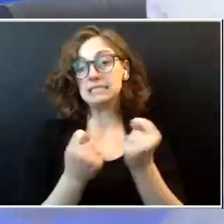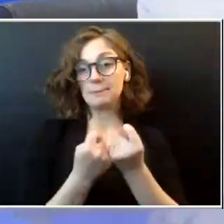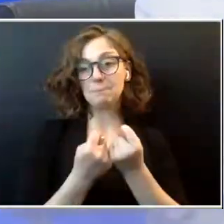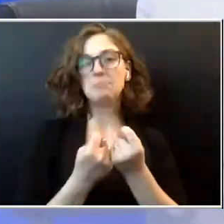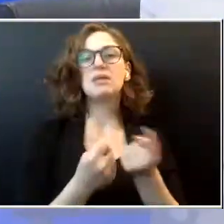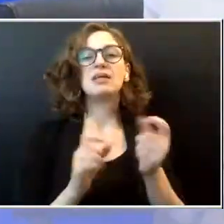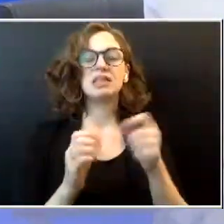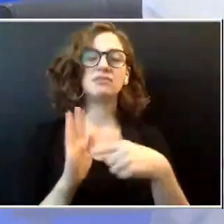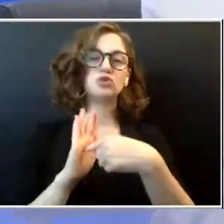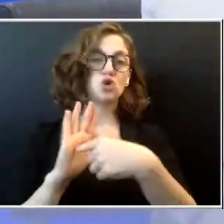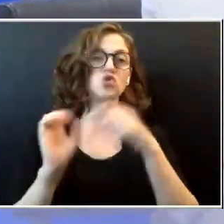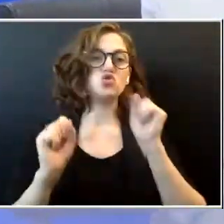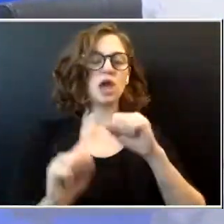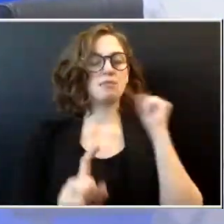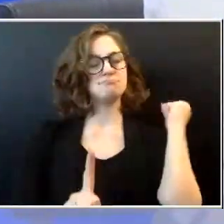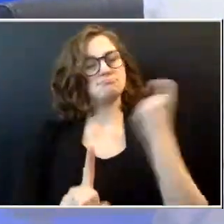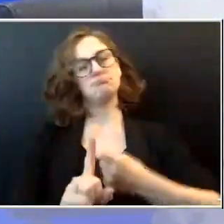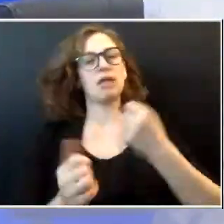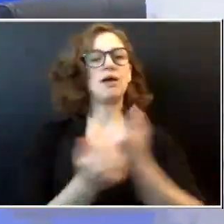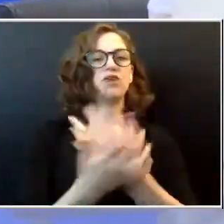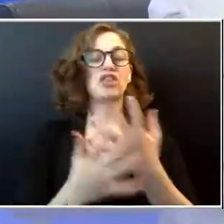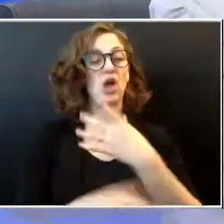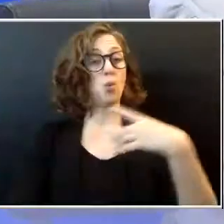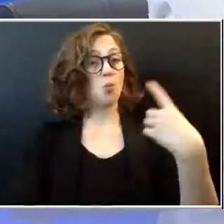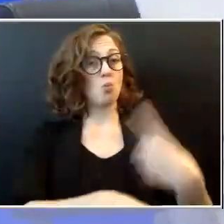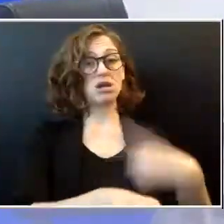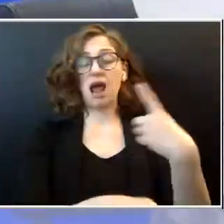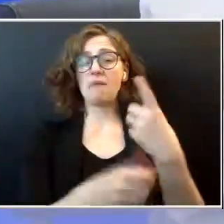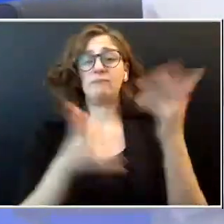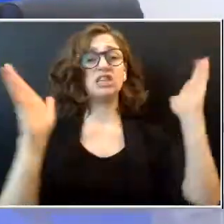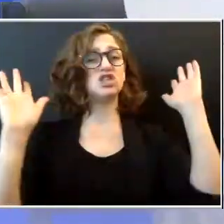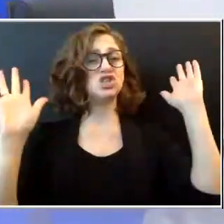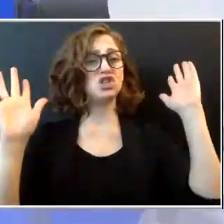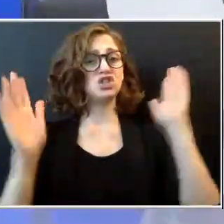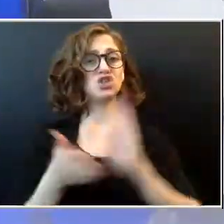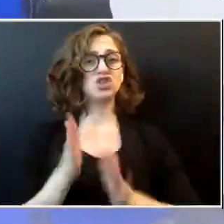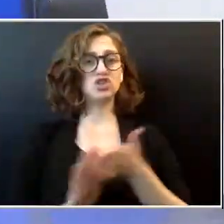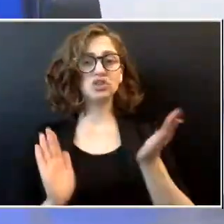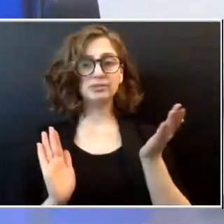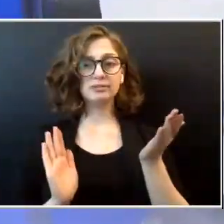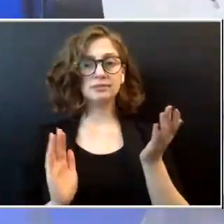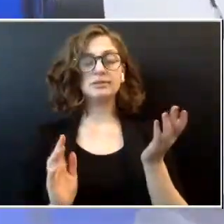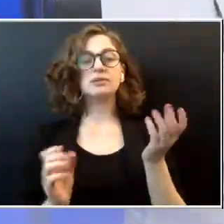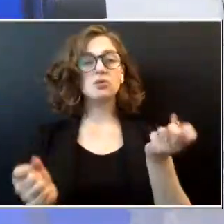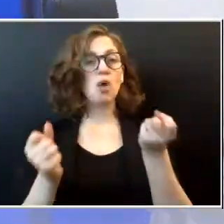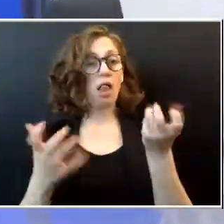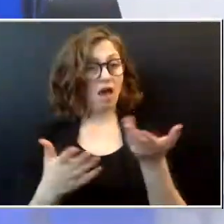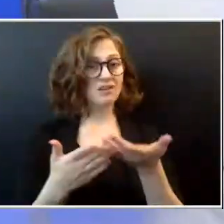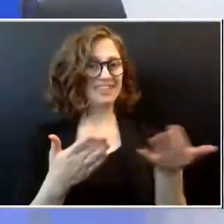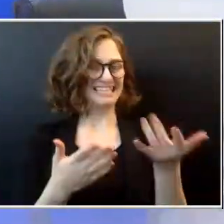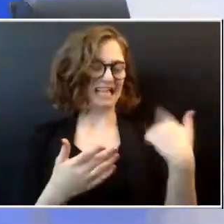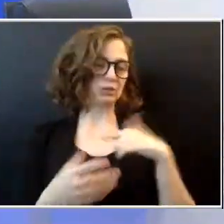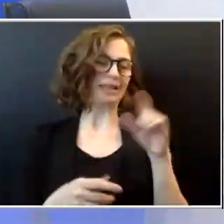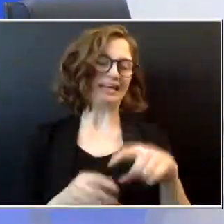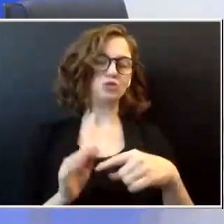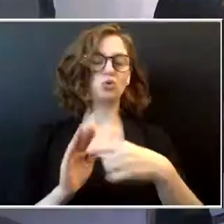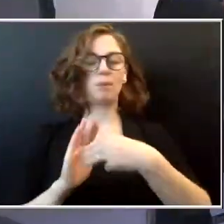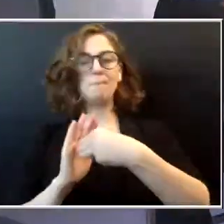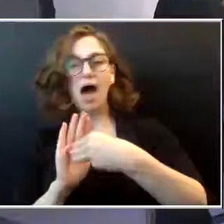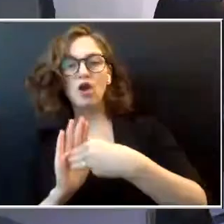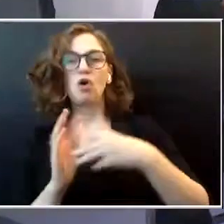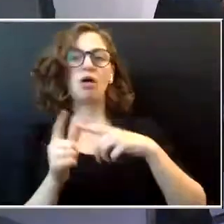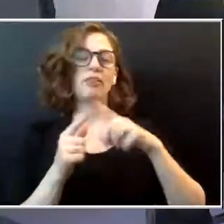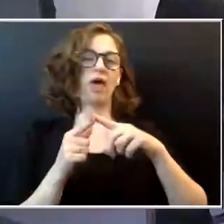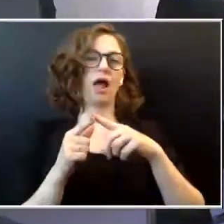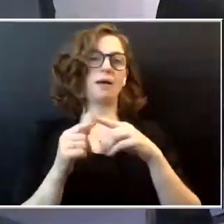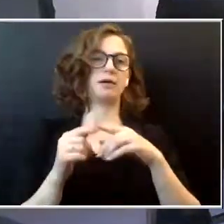deliver all of that in one treatment. Again, a lot of these things will need to be modeled and then prepared for. We're just so darn early on it;